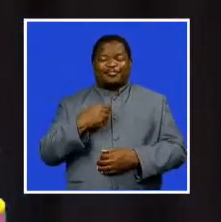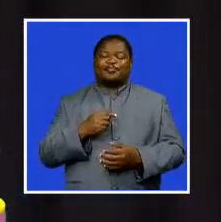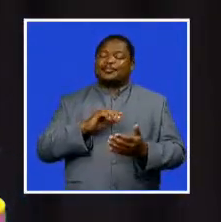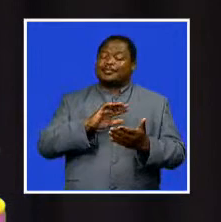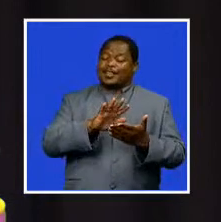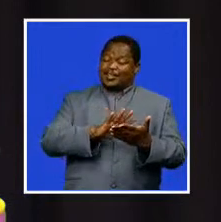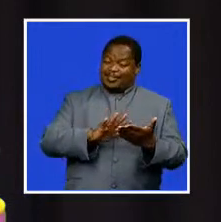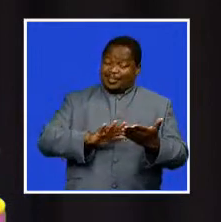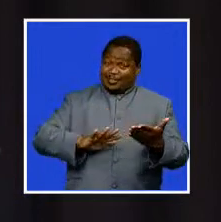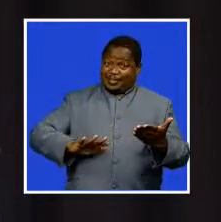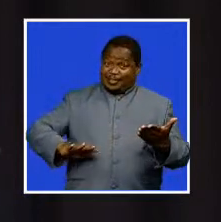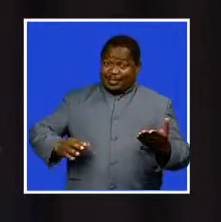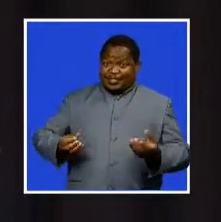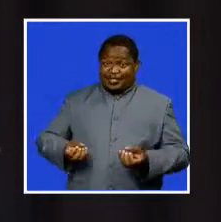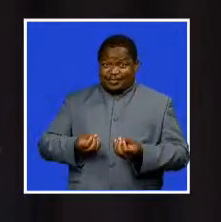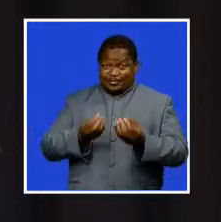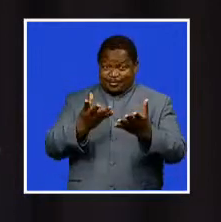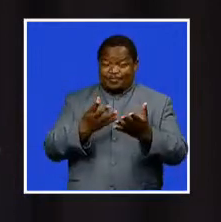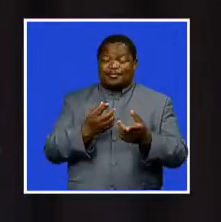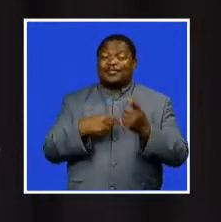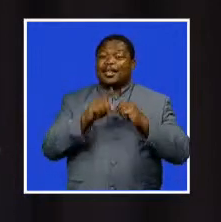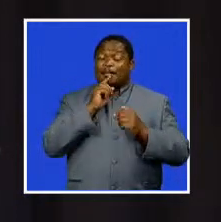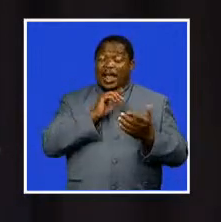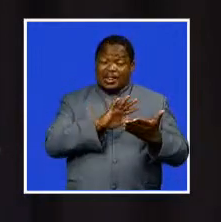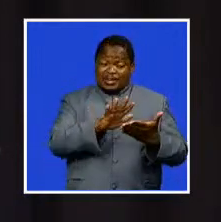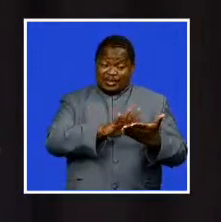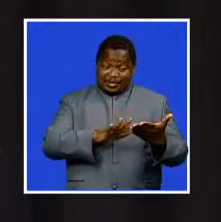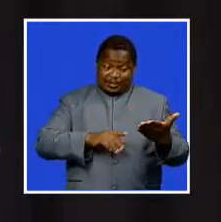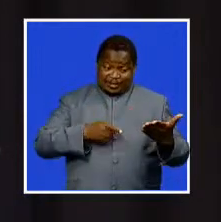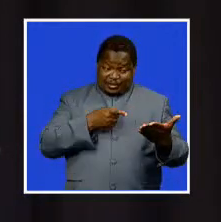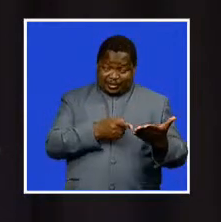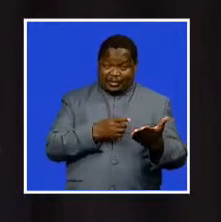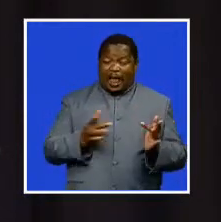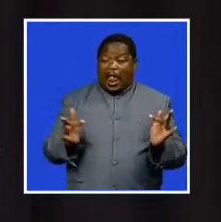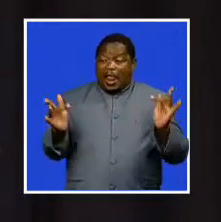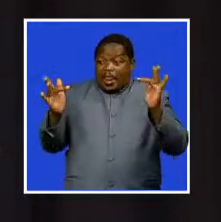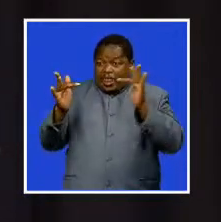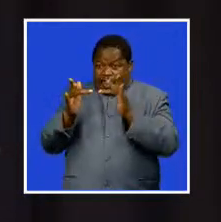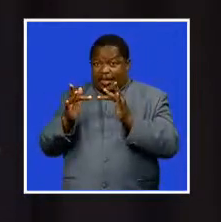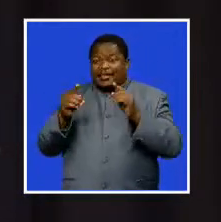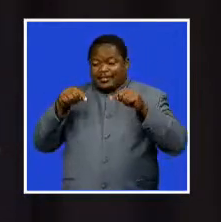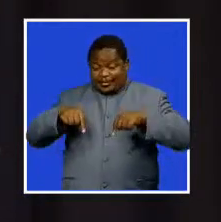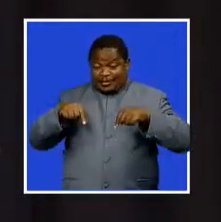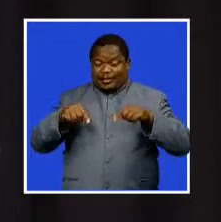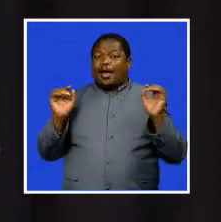le hambisana nalo lesihlangane ngako namhla lapha.